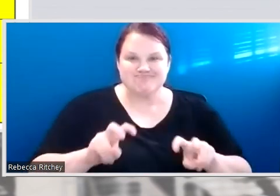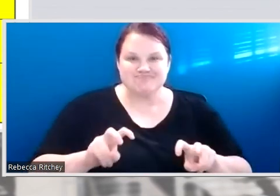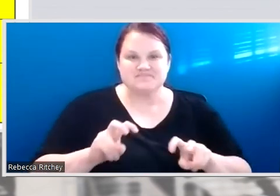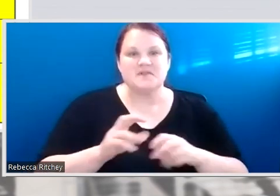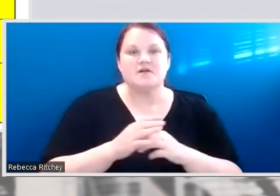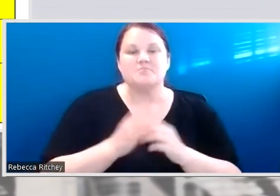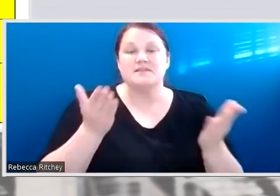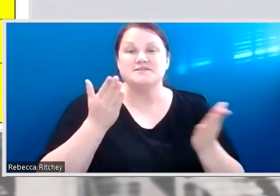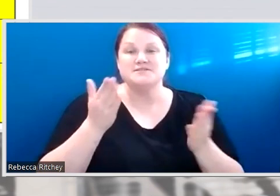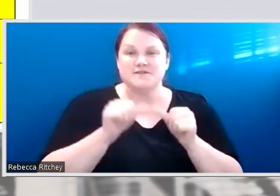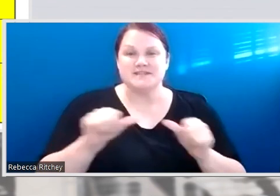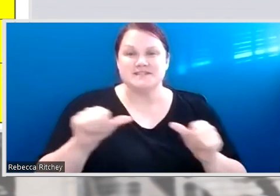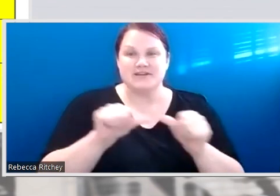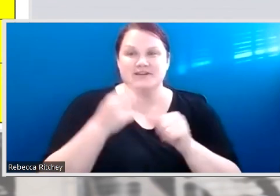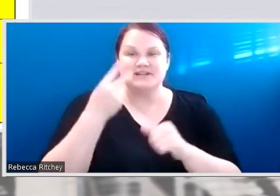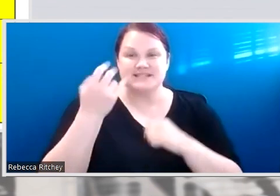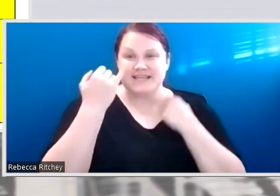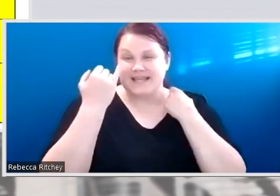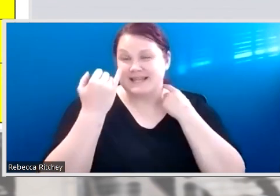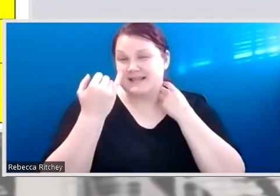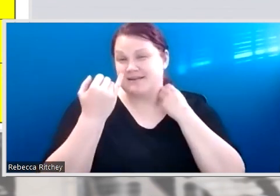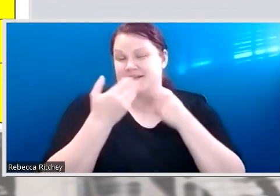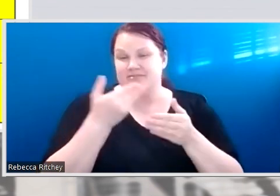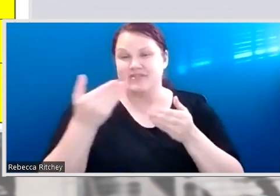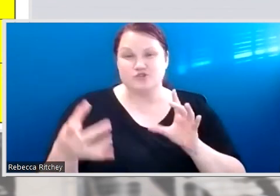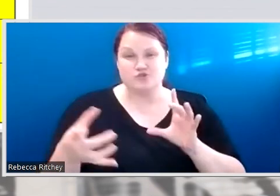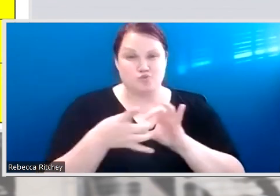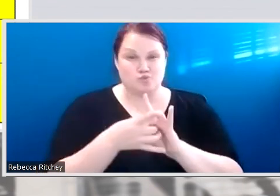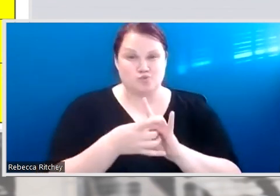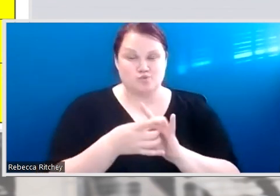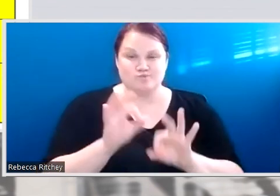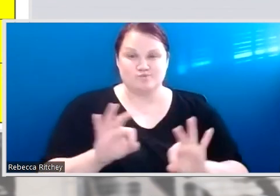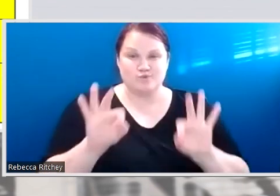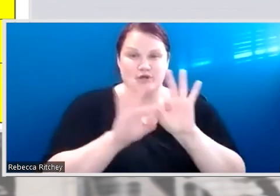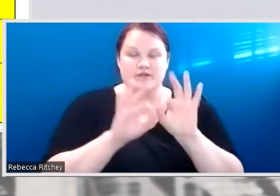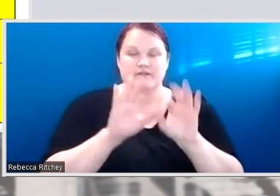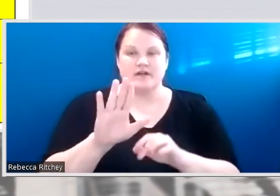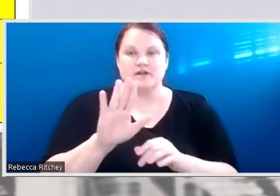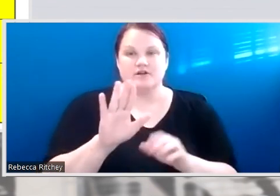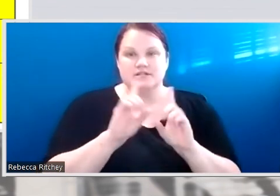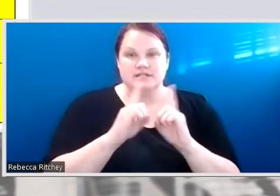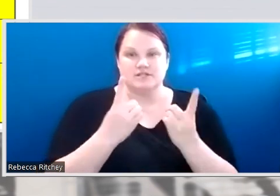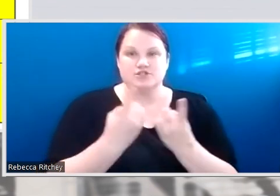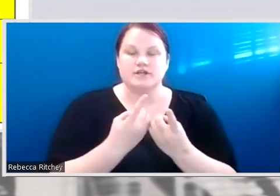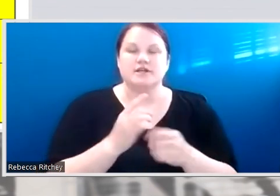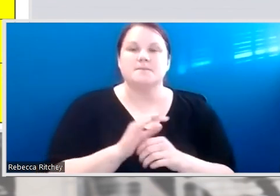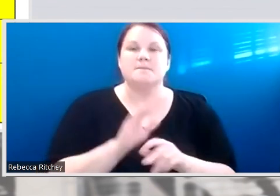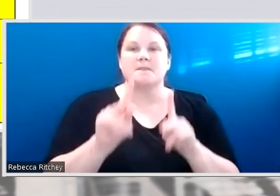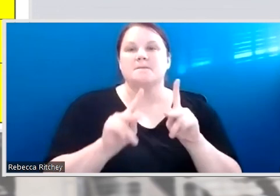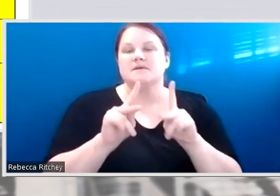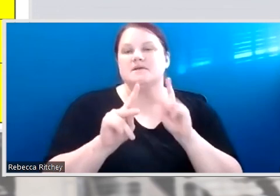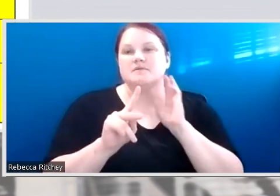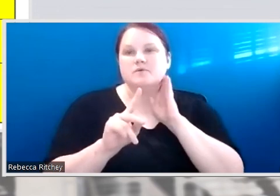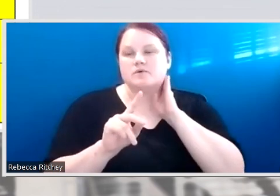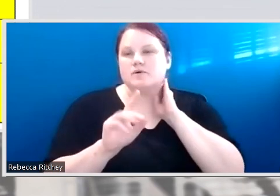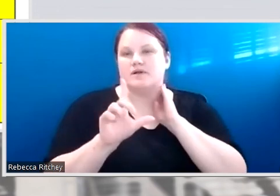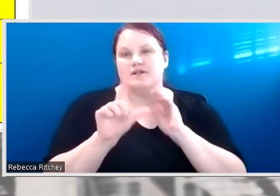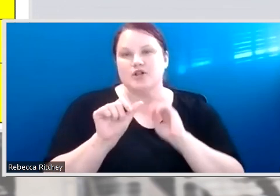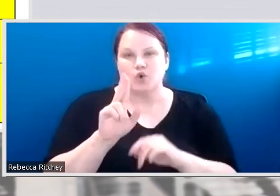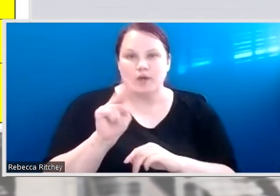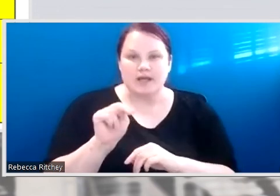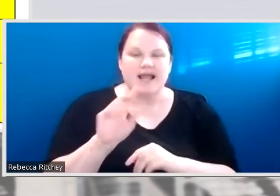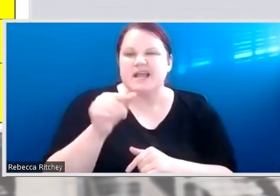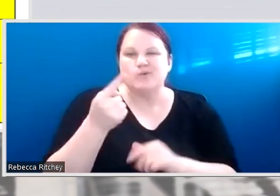service area just to see things relevant to their district. People like Chris and Andrea, Catherine and Luann can go through and search